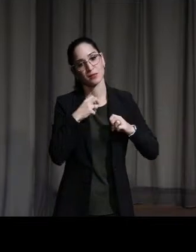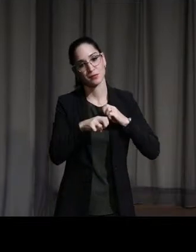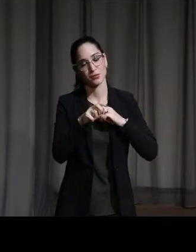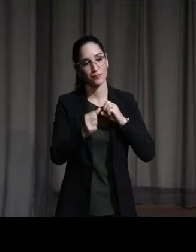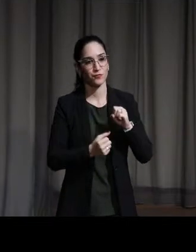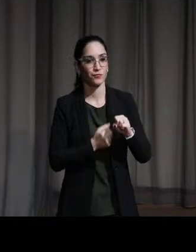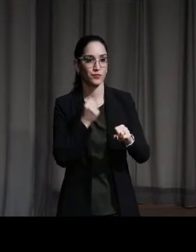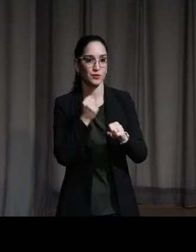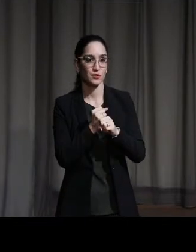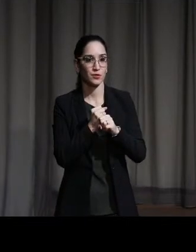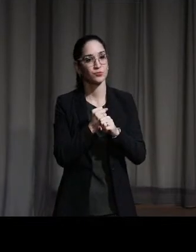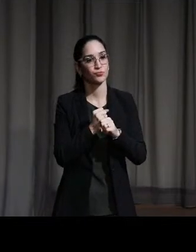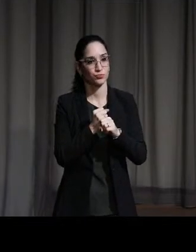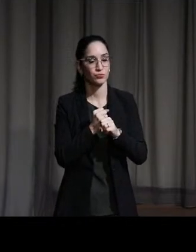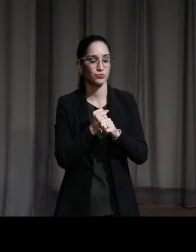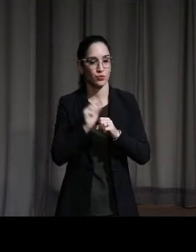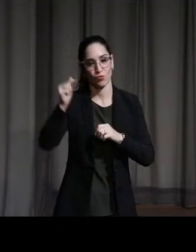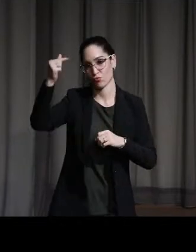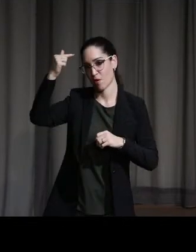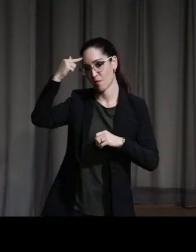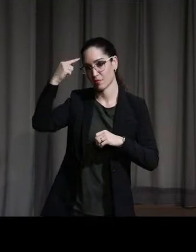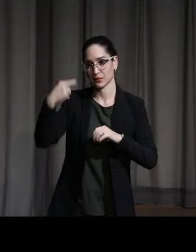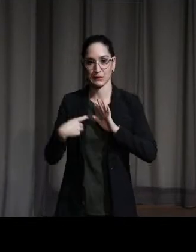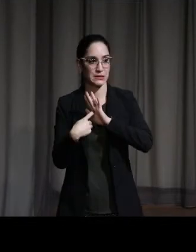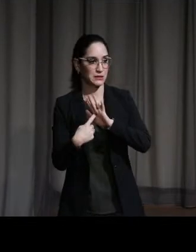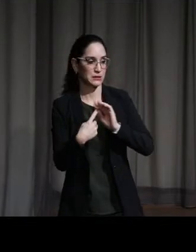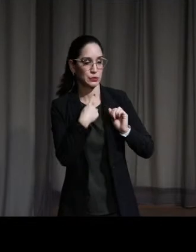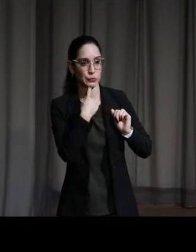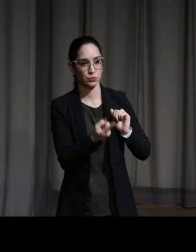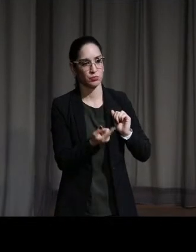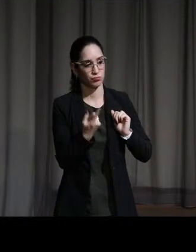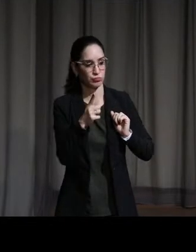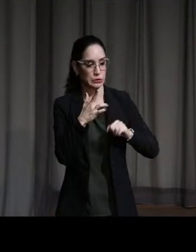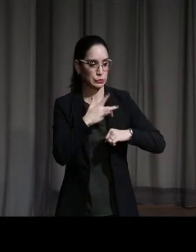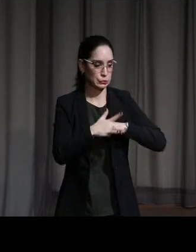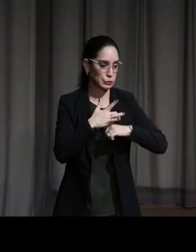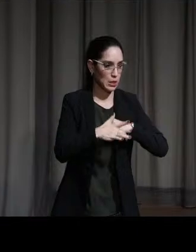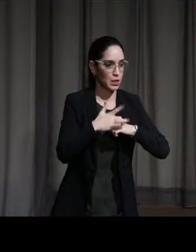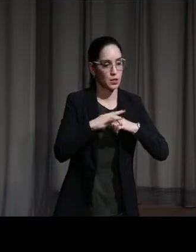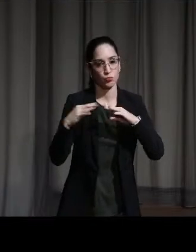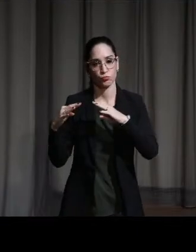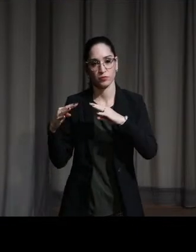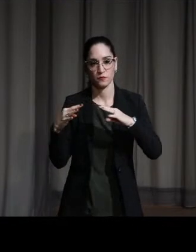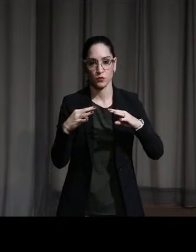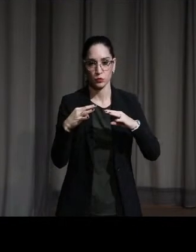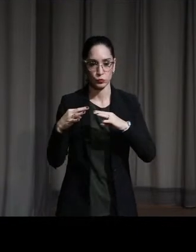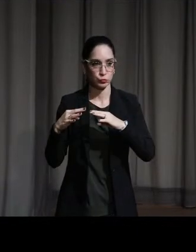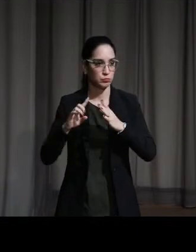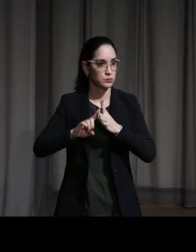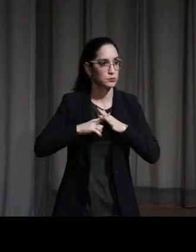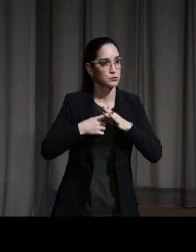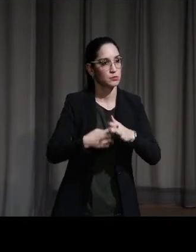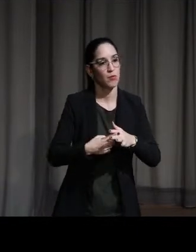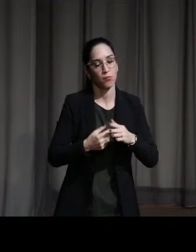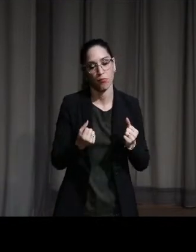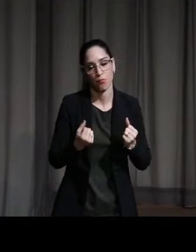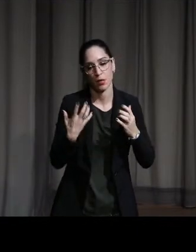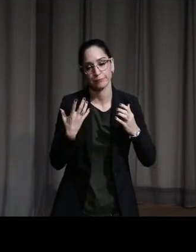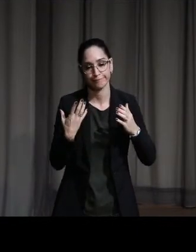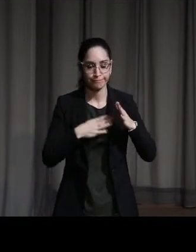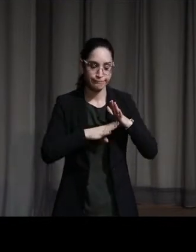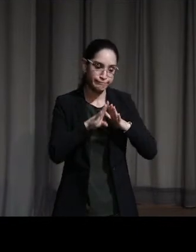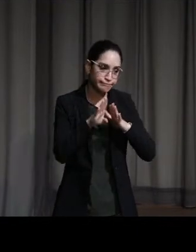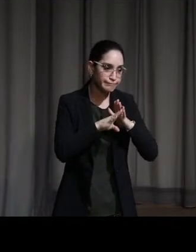even government officials would have admitted at the time. The early euphoria of the revolution is followed by this rise in conflict, this kind of